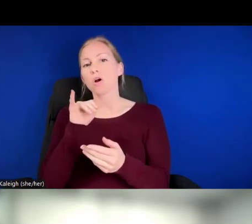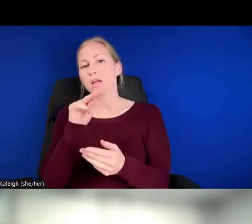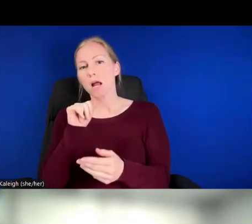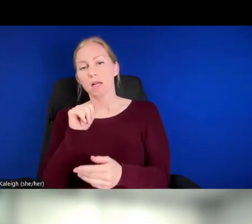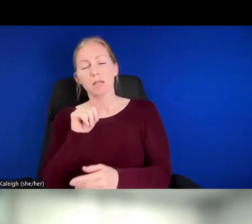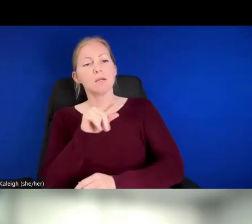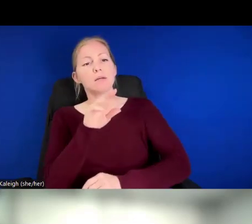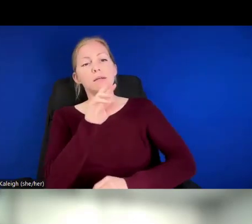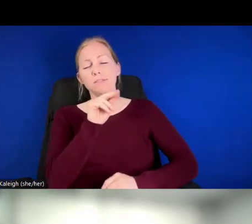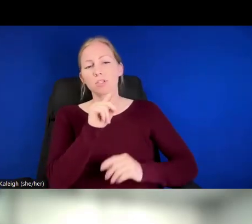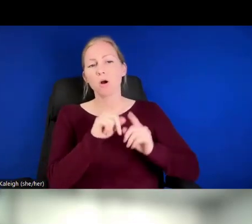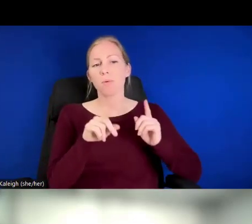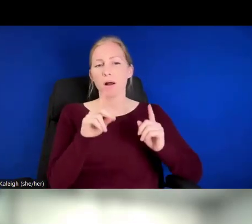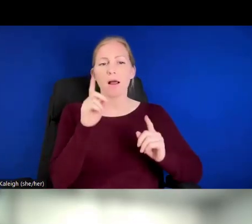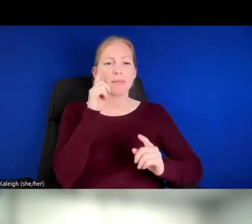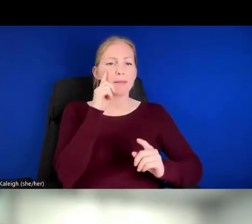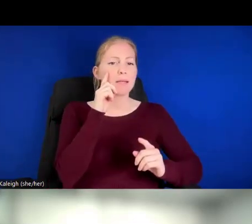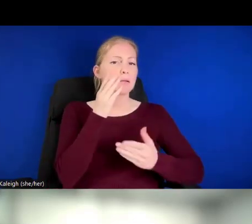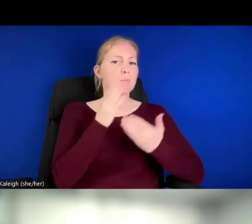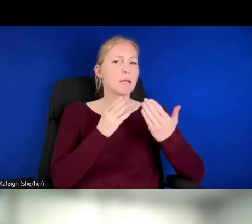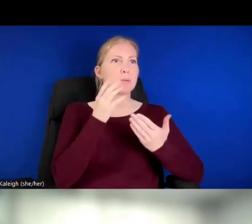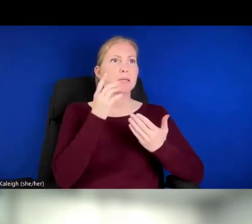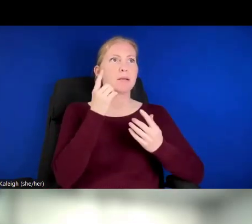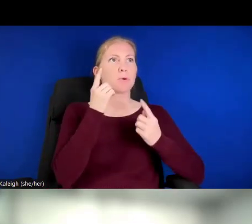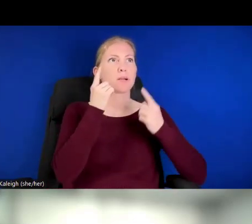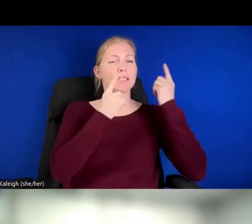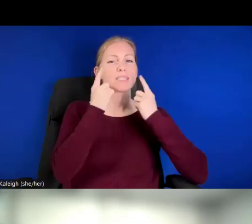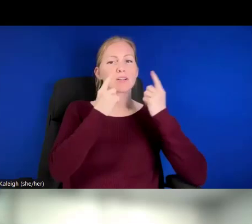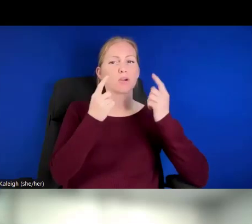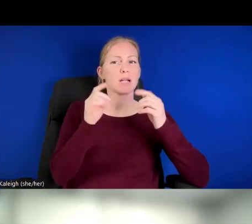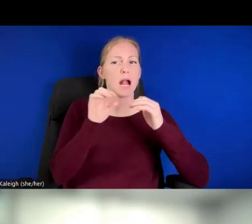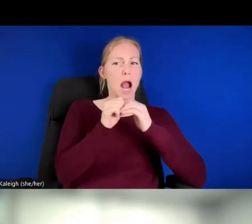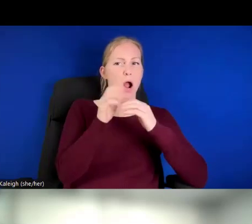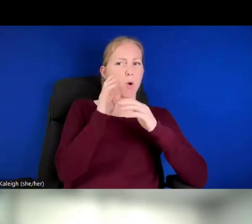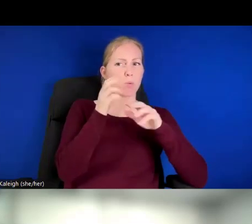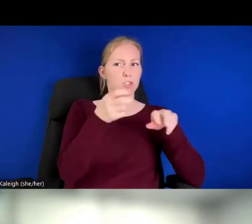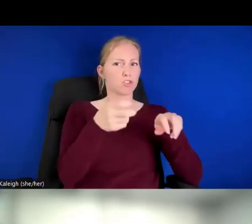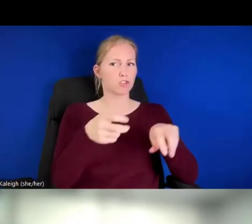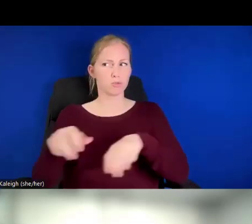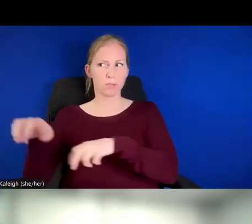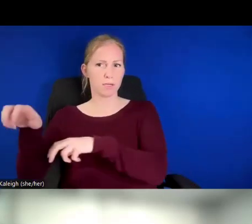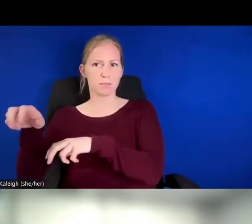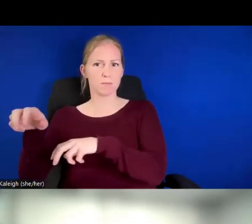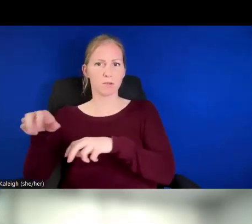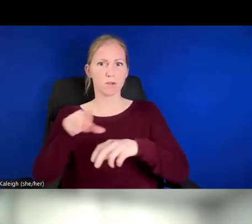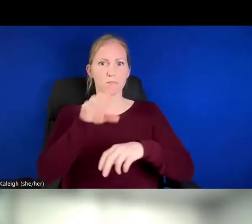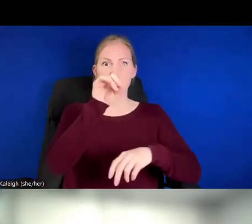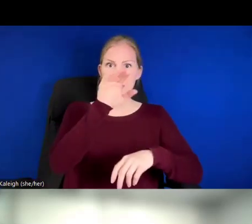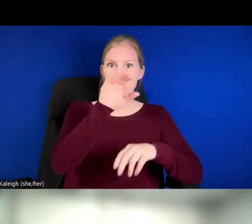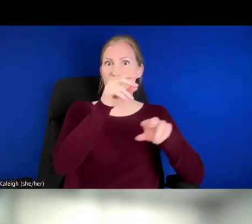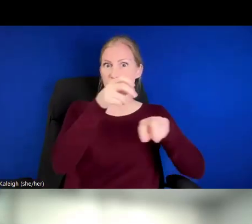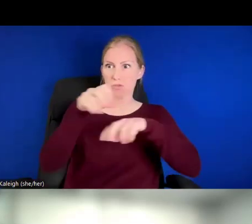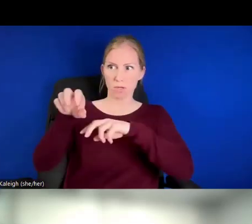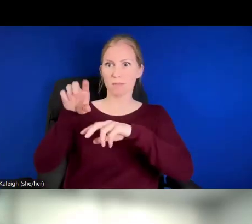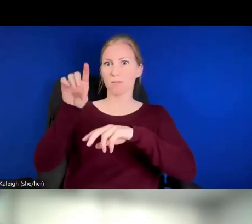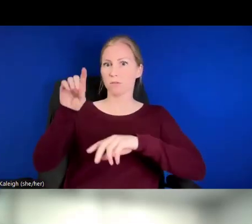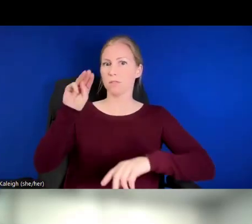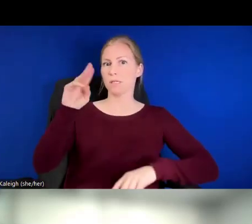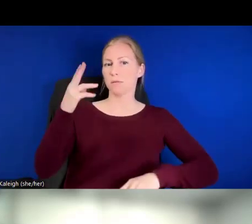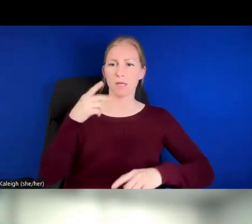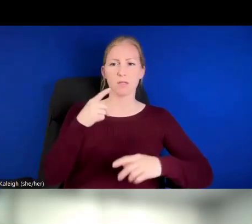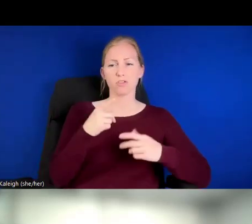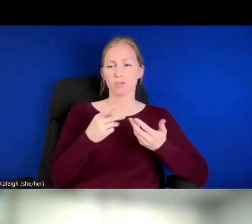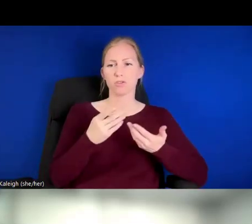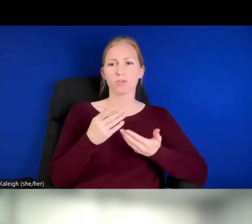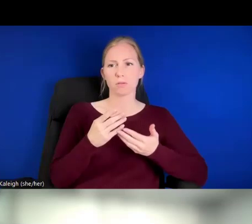that maybe considering like the transfer legislation to Bridgewater might be relevant.